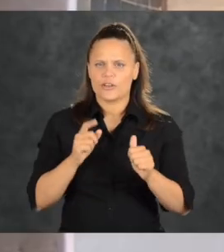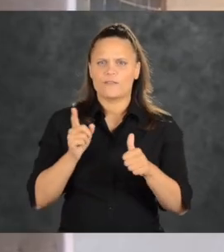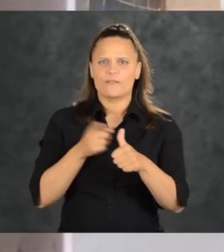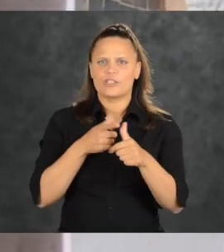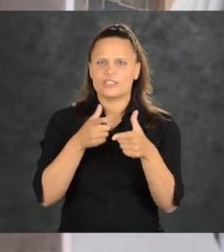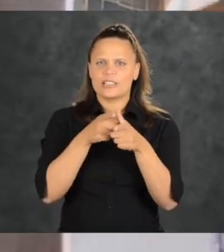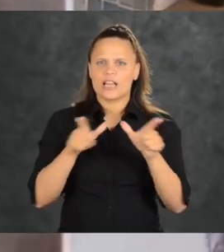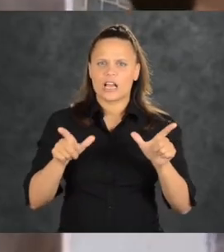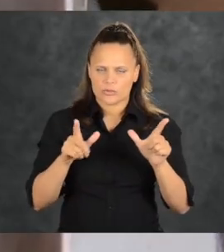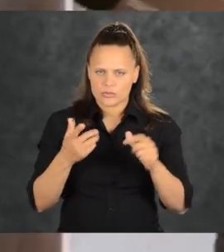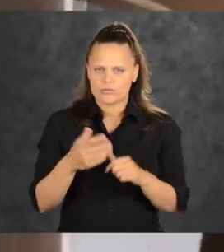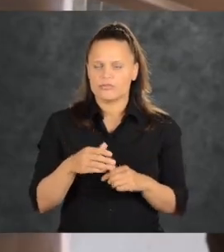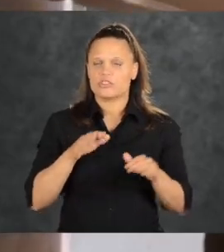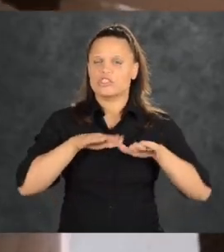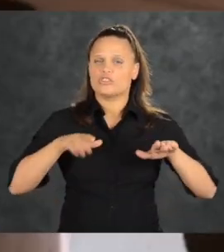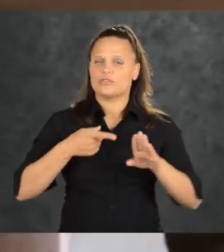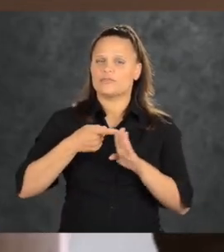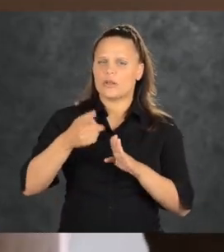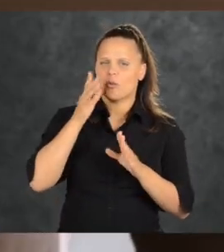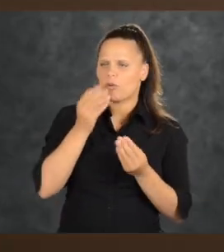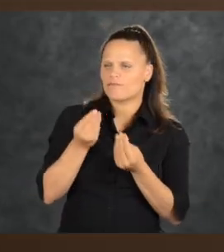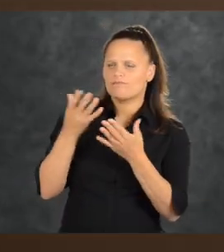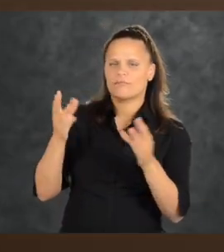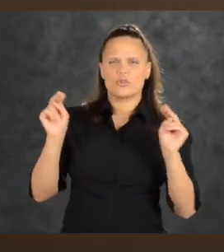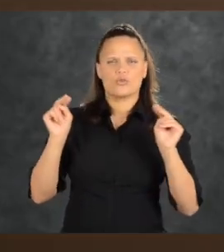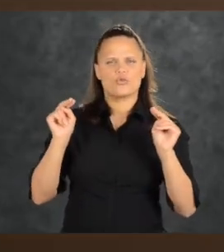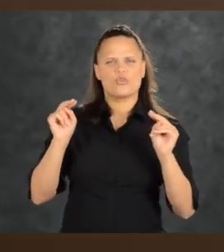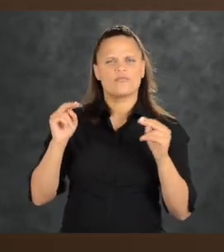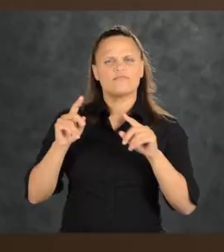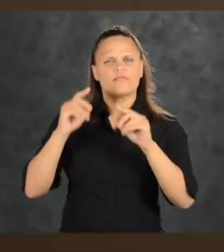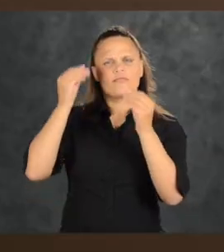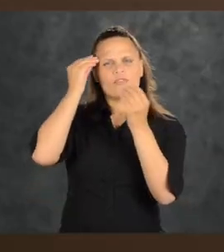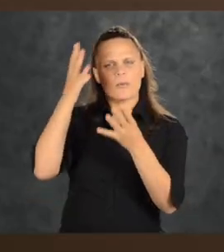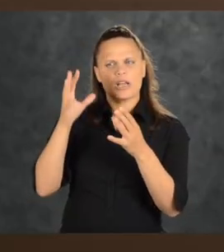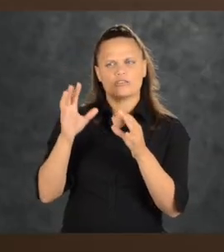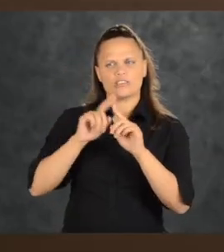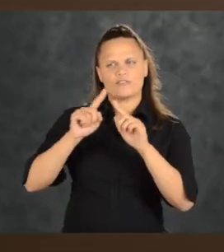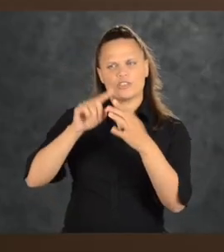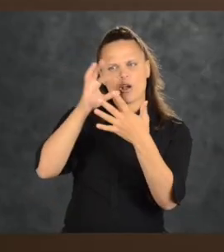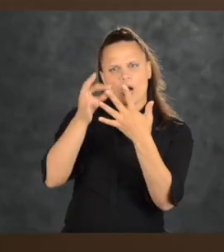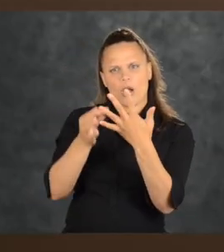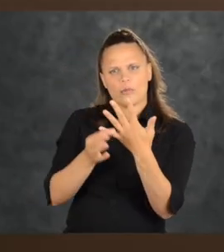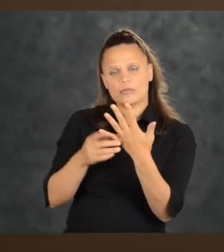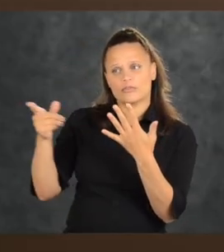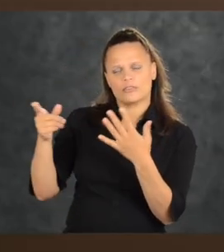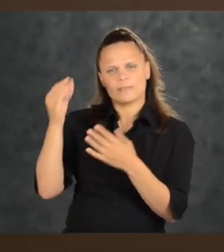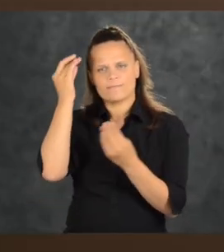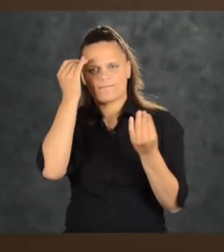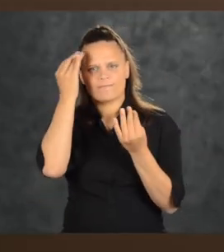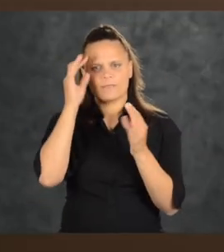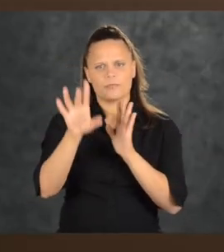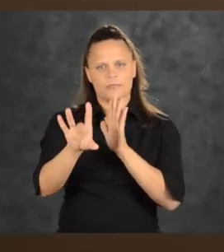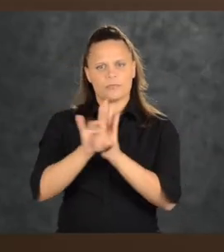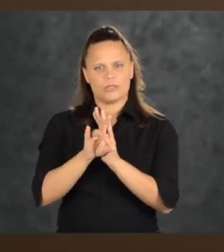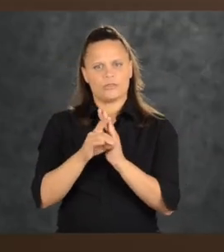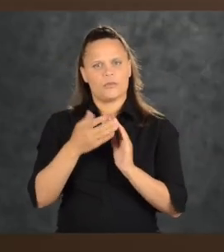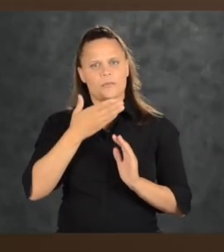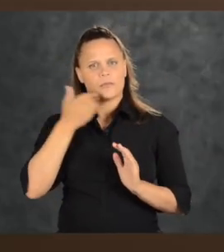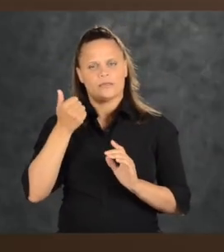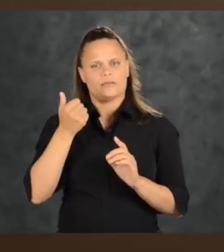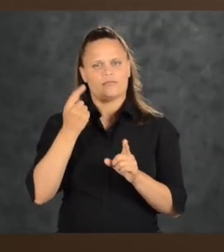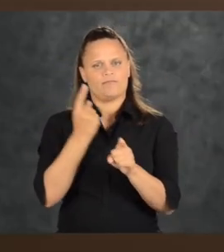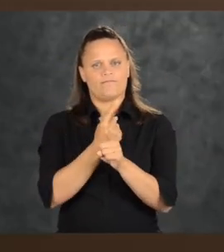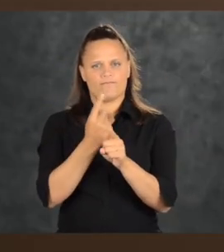2 white men bundled up in warm clothes load boxes into a van. The second entry point is a situational assessment. This is a short-term work